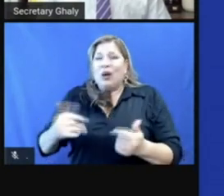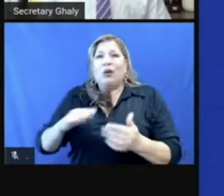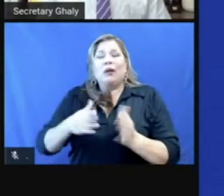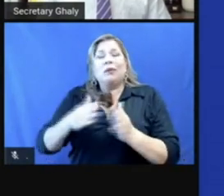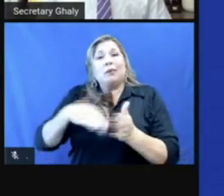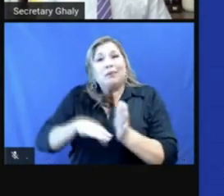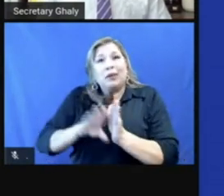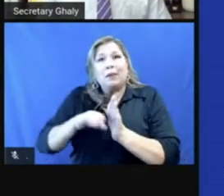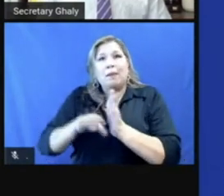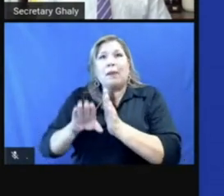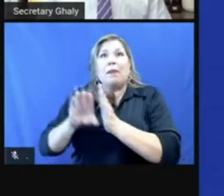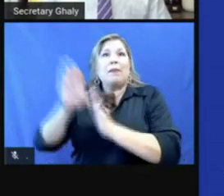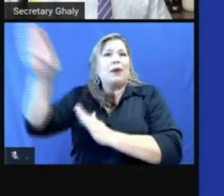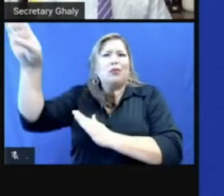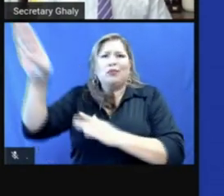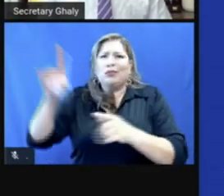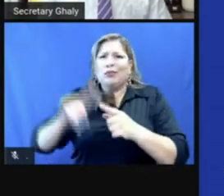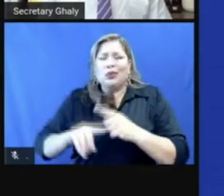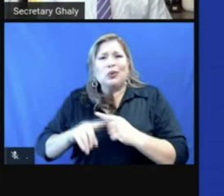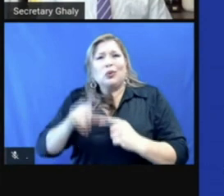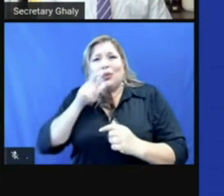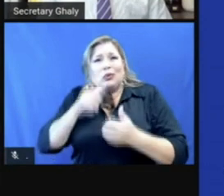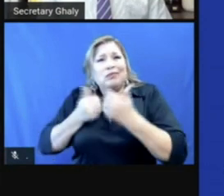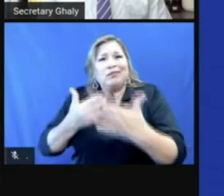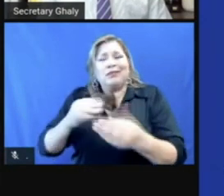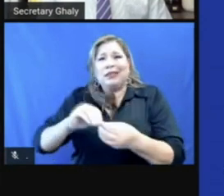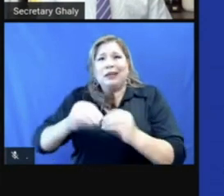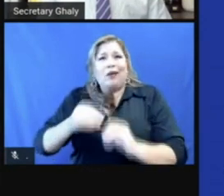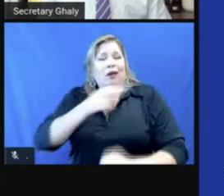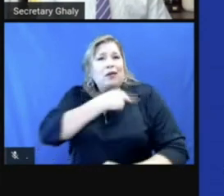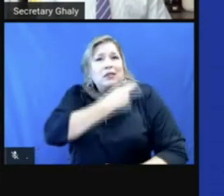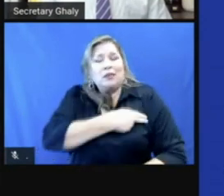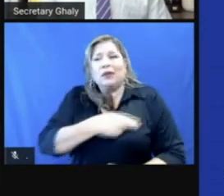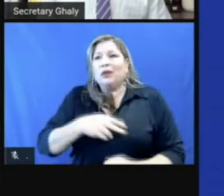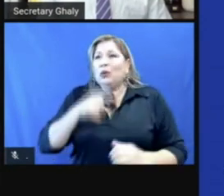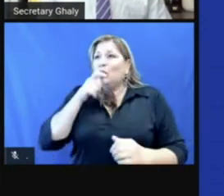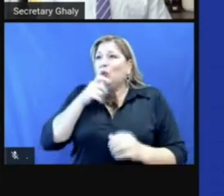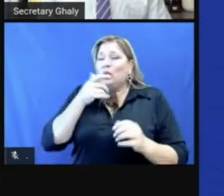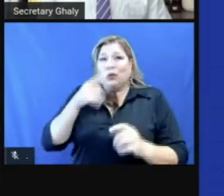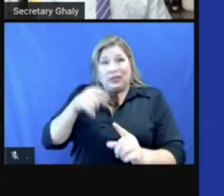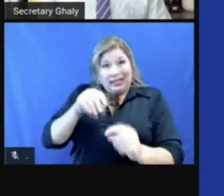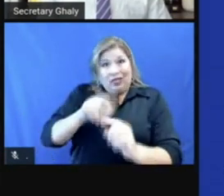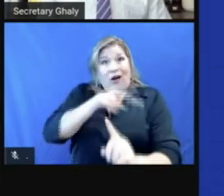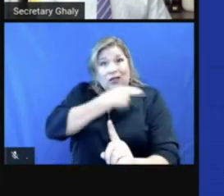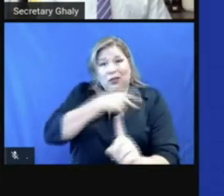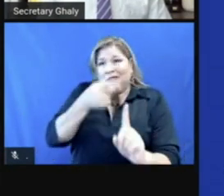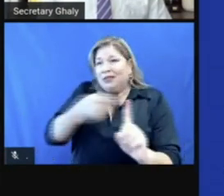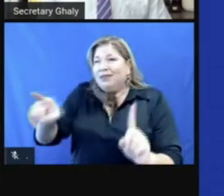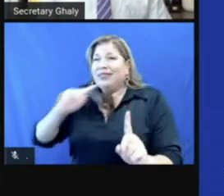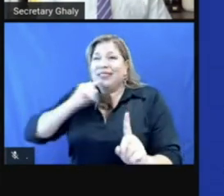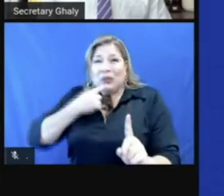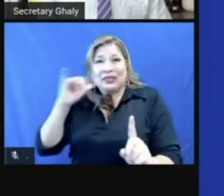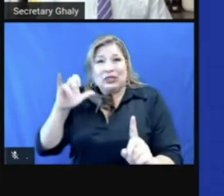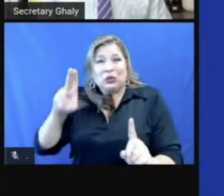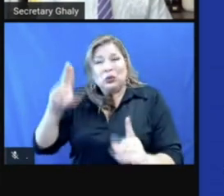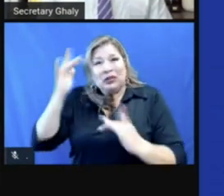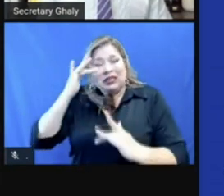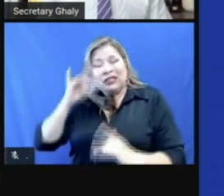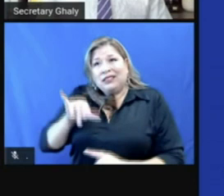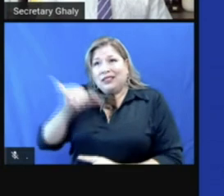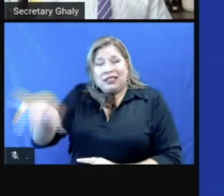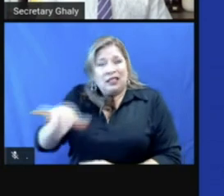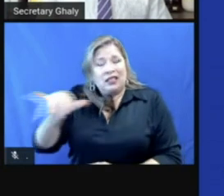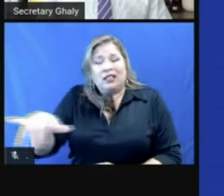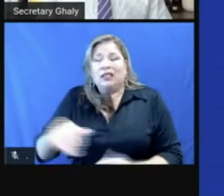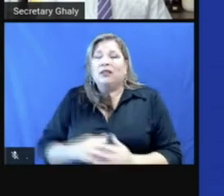high hospitalizations and intensive care unit stays, that a number of states are making difficult decisions about how